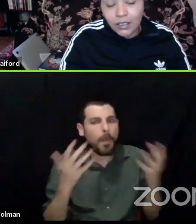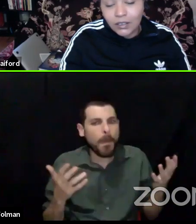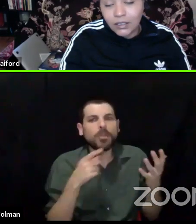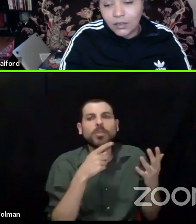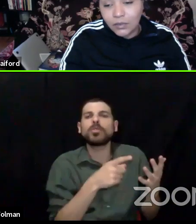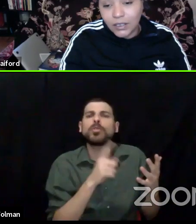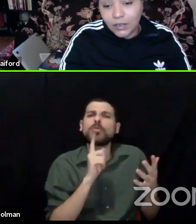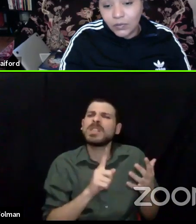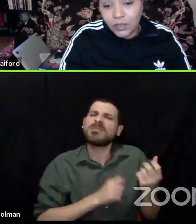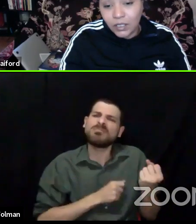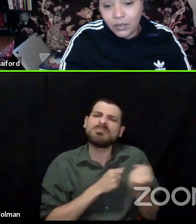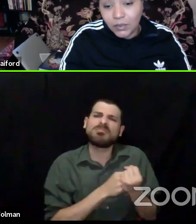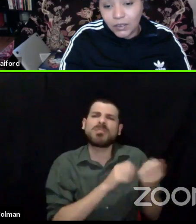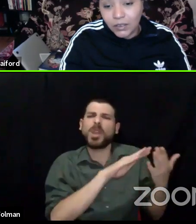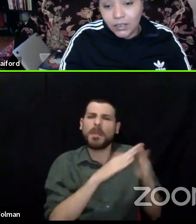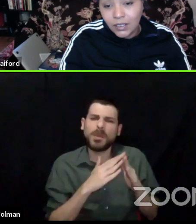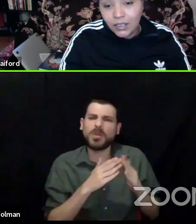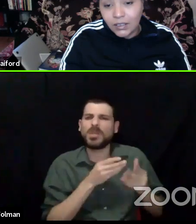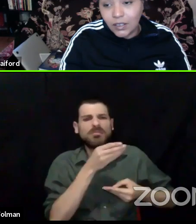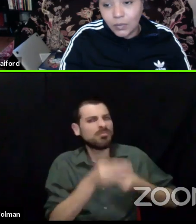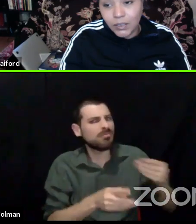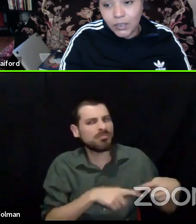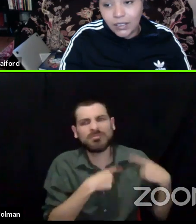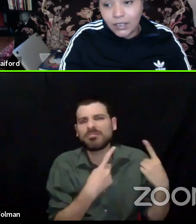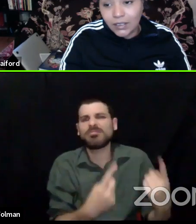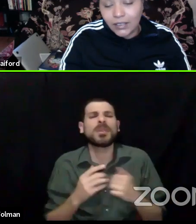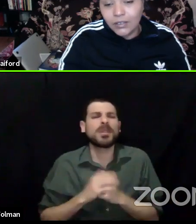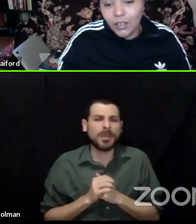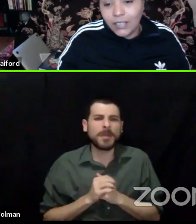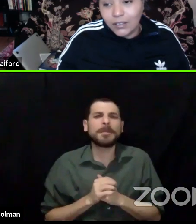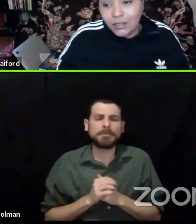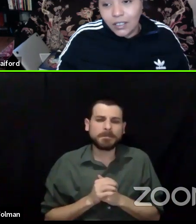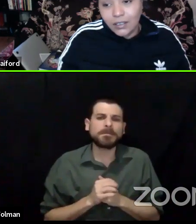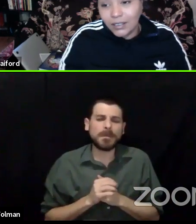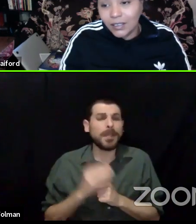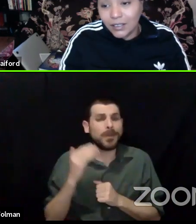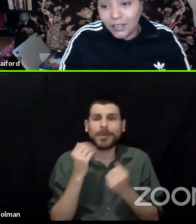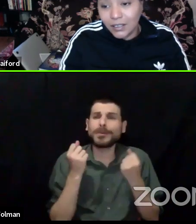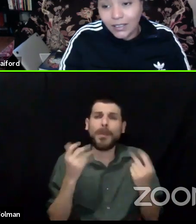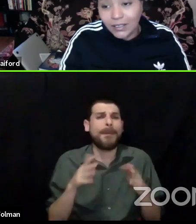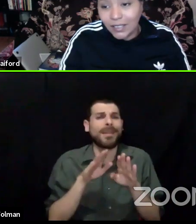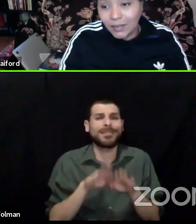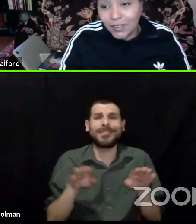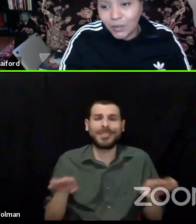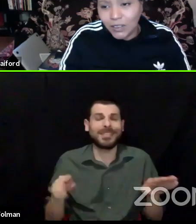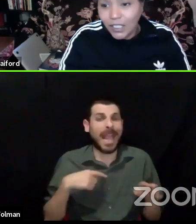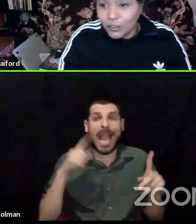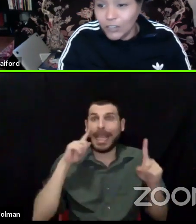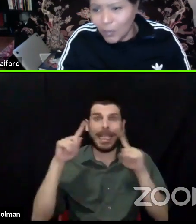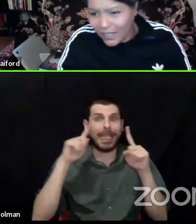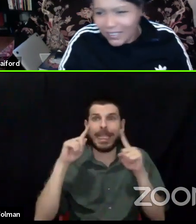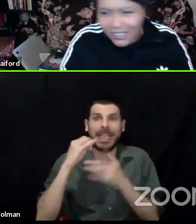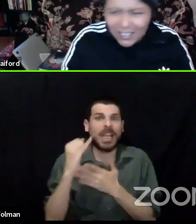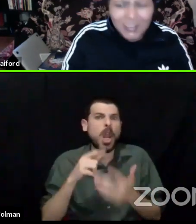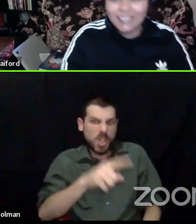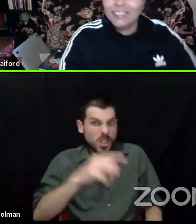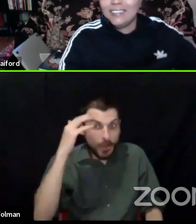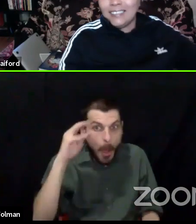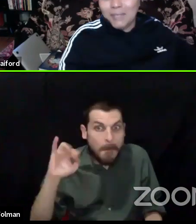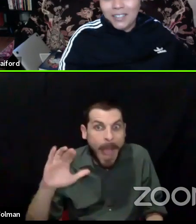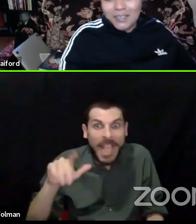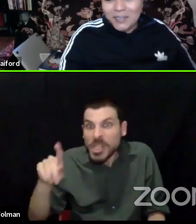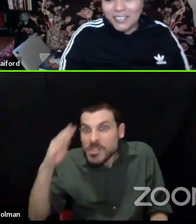a generation for our community. There's so many kids, like, you know, I do the art thing, so I hear your name so much. Do you know my parents? So I'm like,